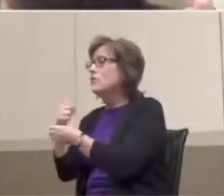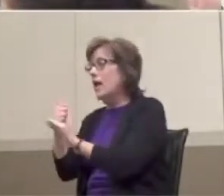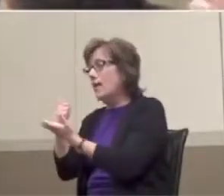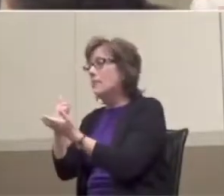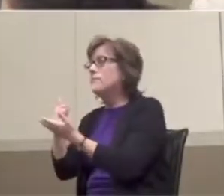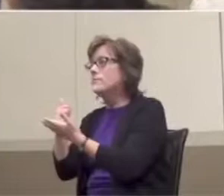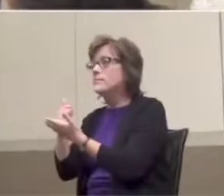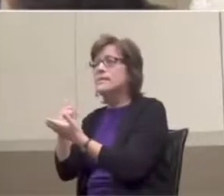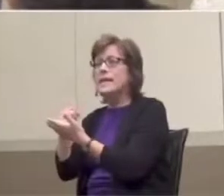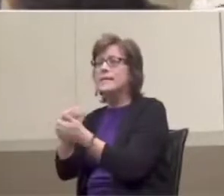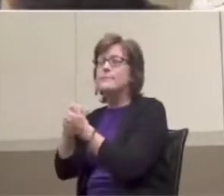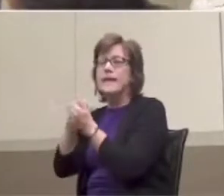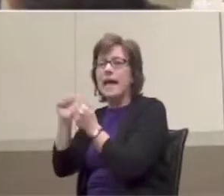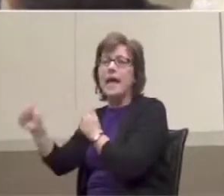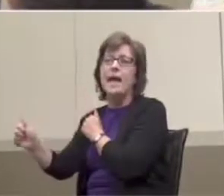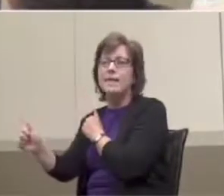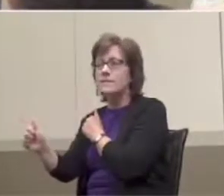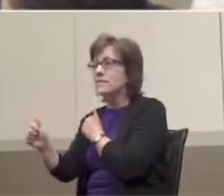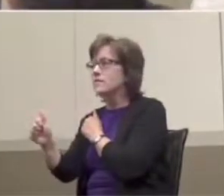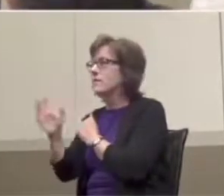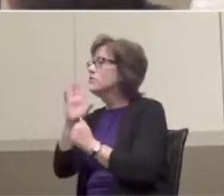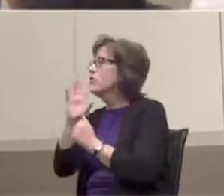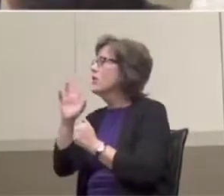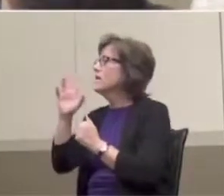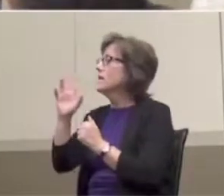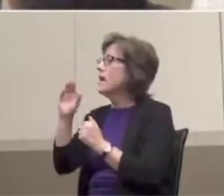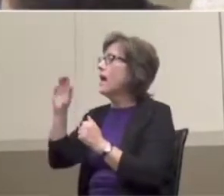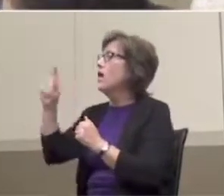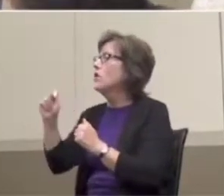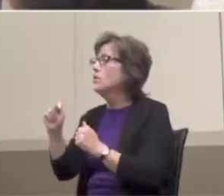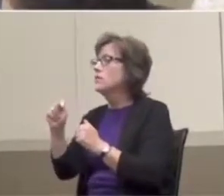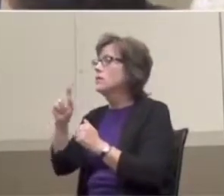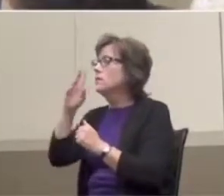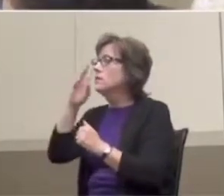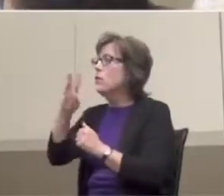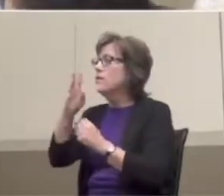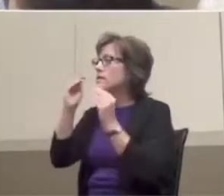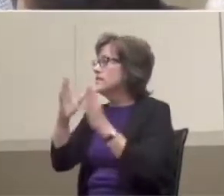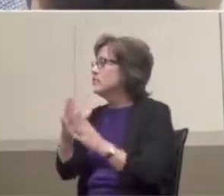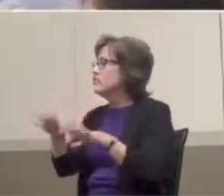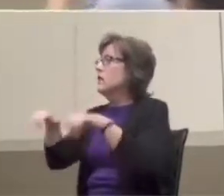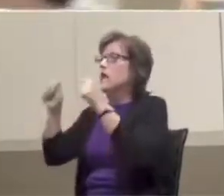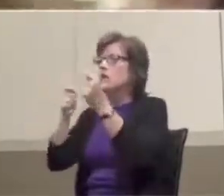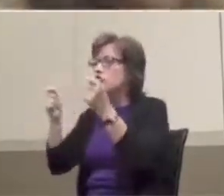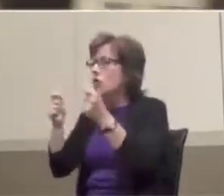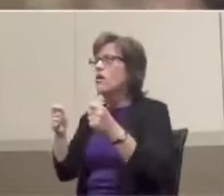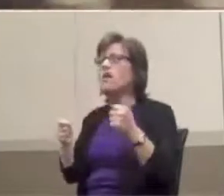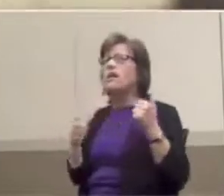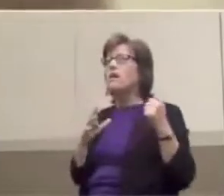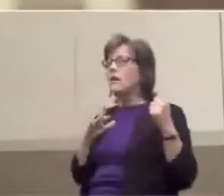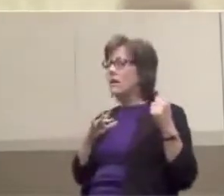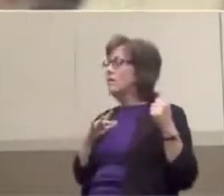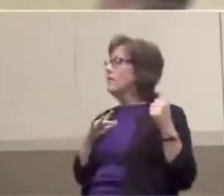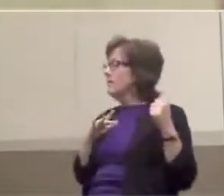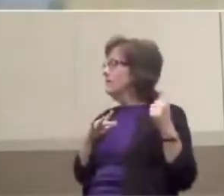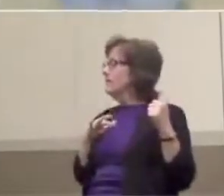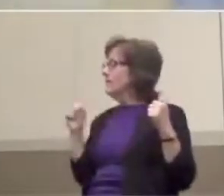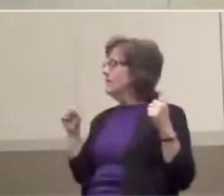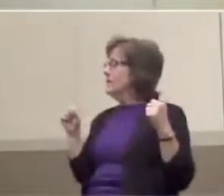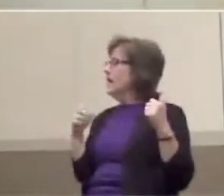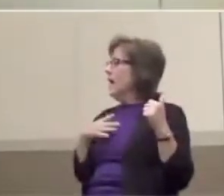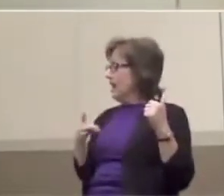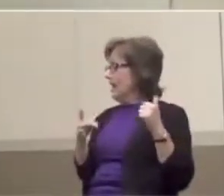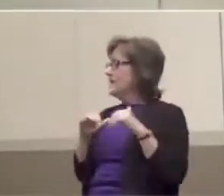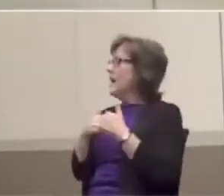pass all of the talking out and trying to control the situation. Fantastic. I really like the way that you're looking at